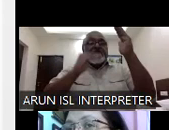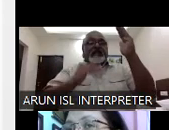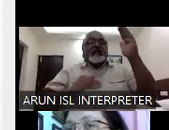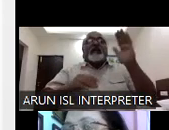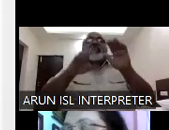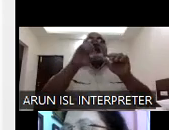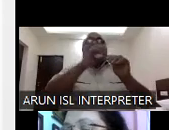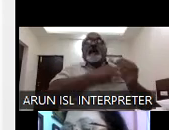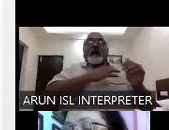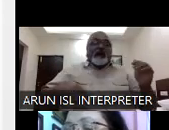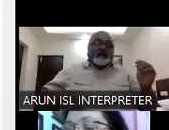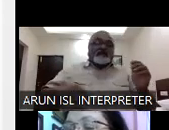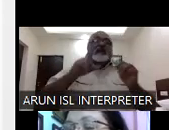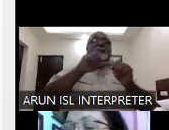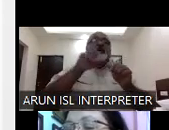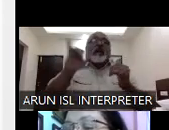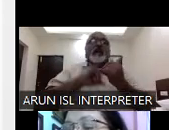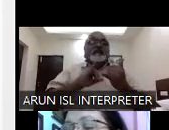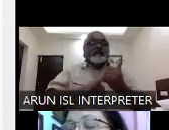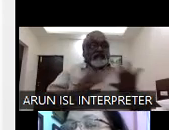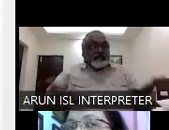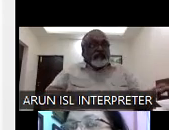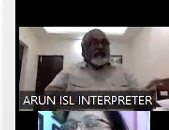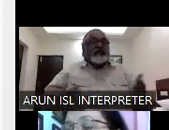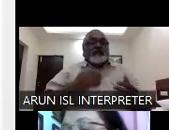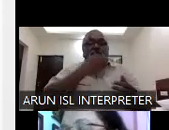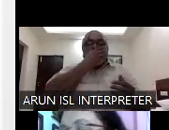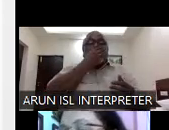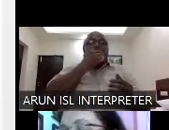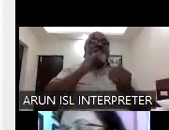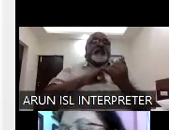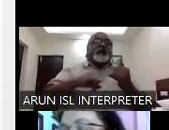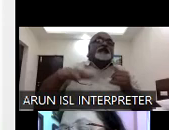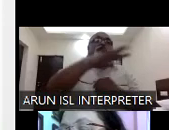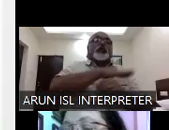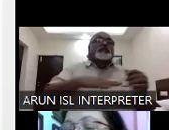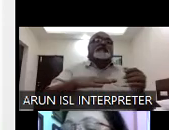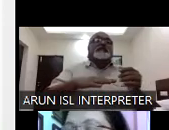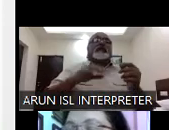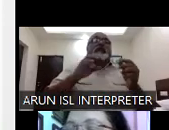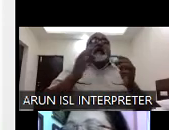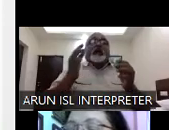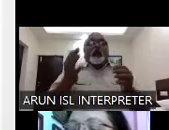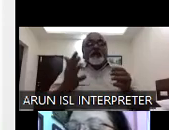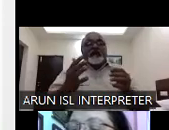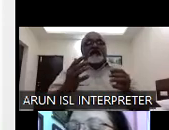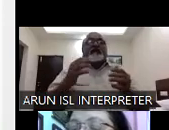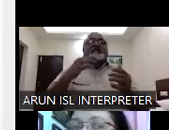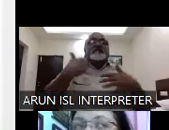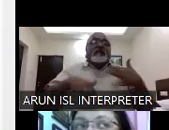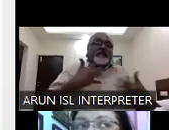of class, so that, like, for example, we have created socio-economically disadvantaged group,